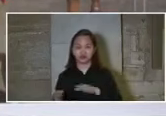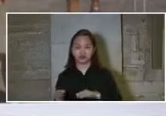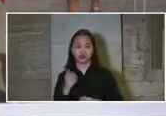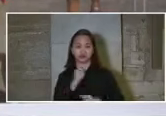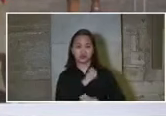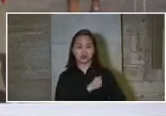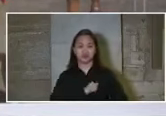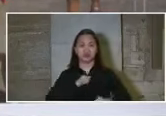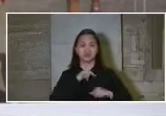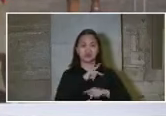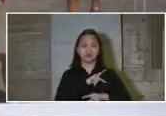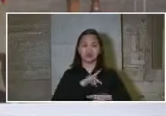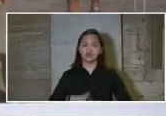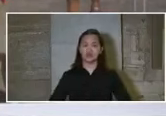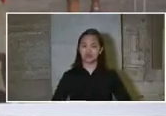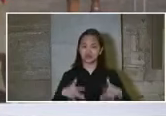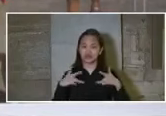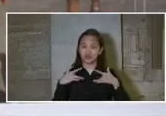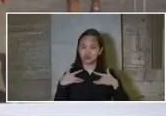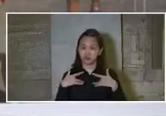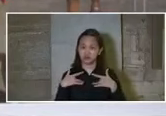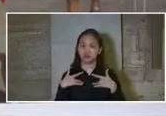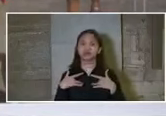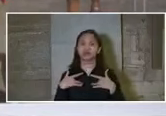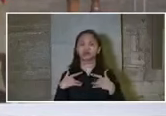with the death that comes along with it.